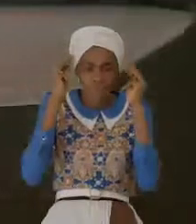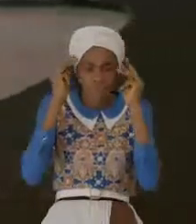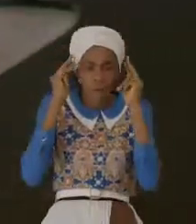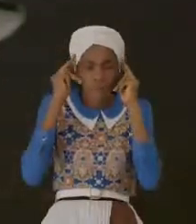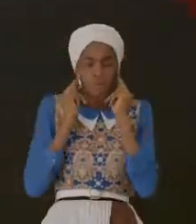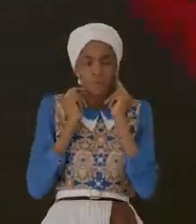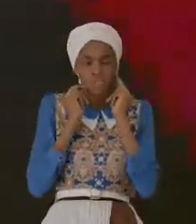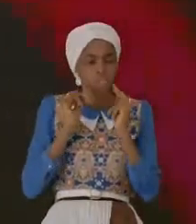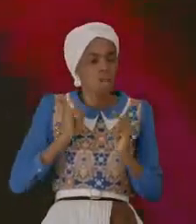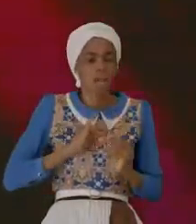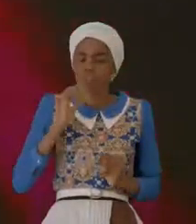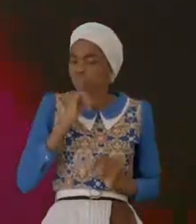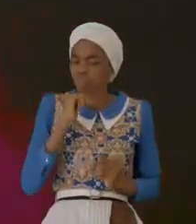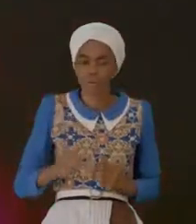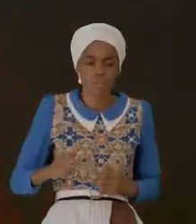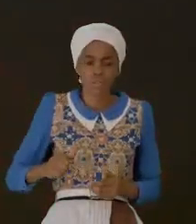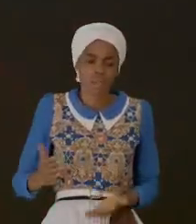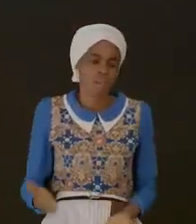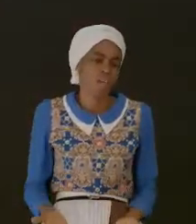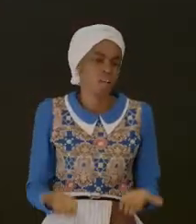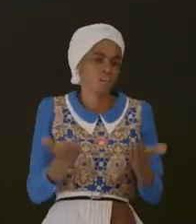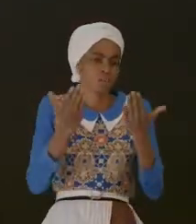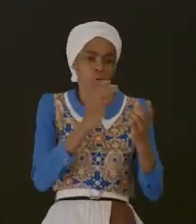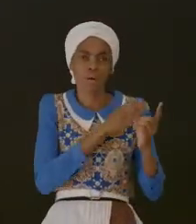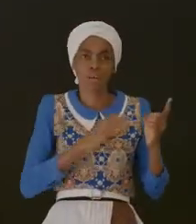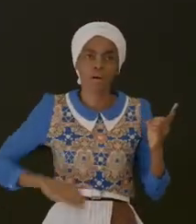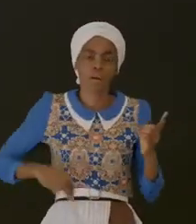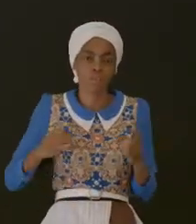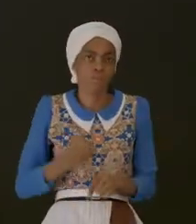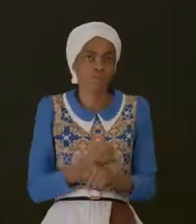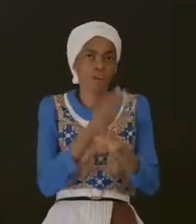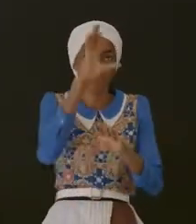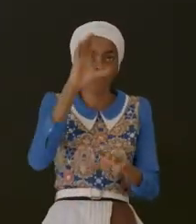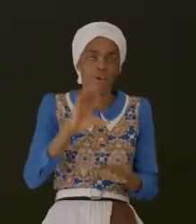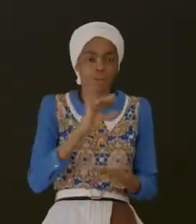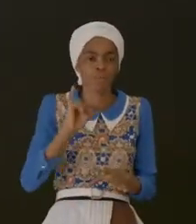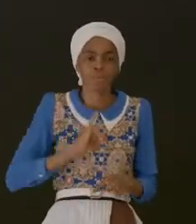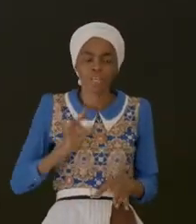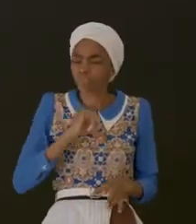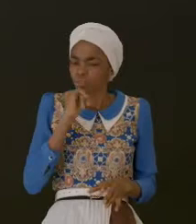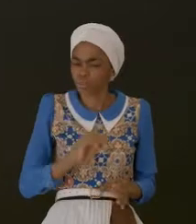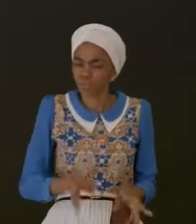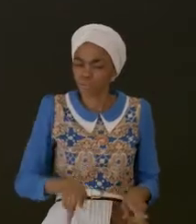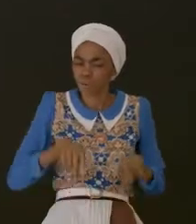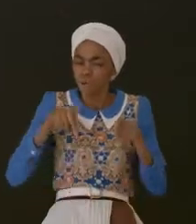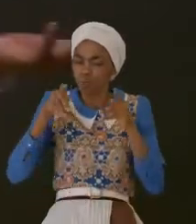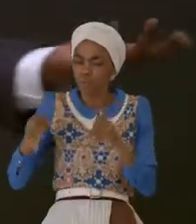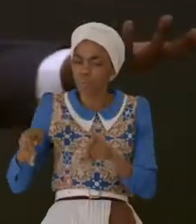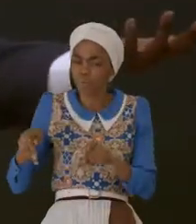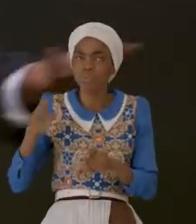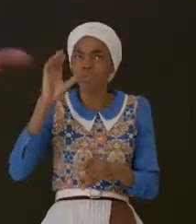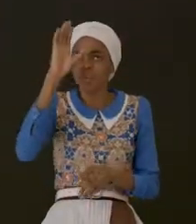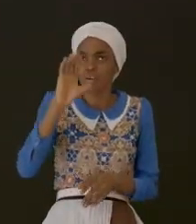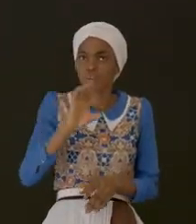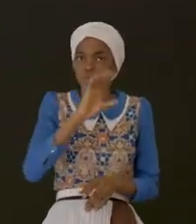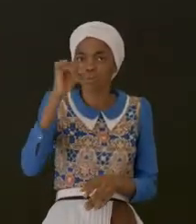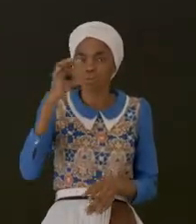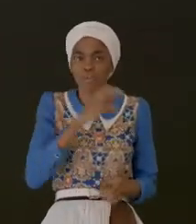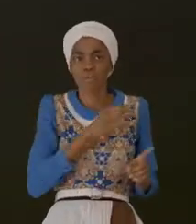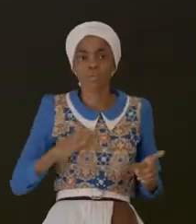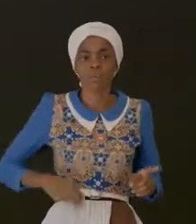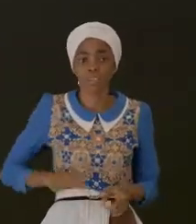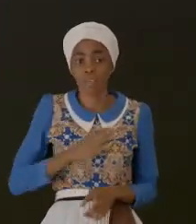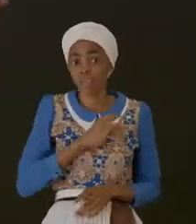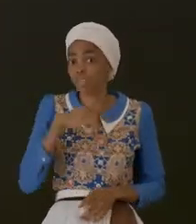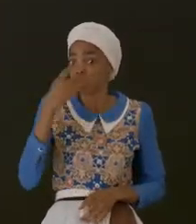of Calvary and I shouldn't be promoting the Cross of Christ he said okay and they